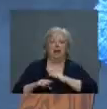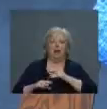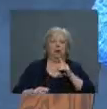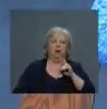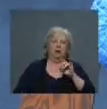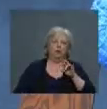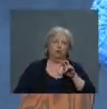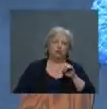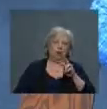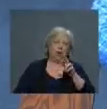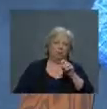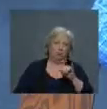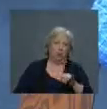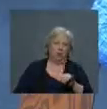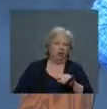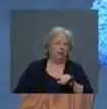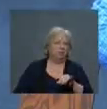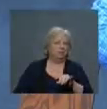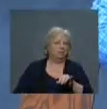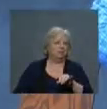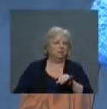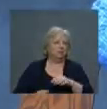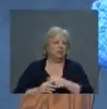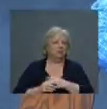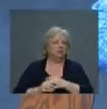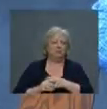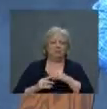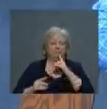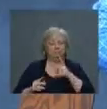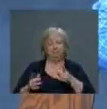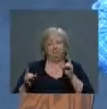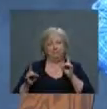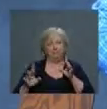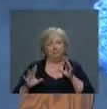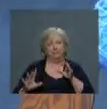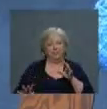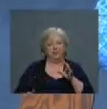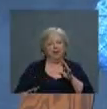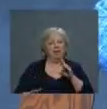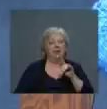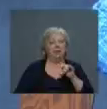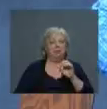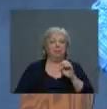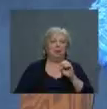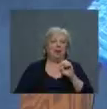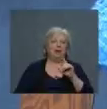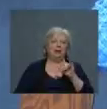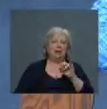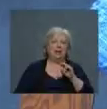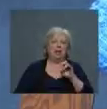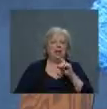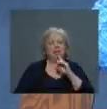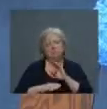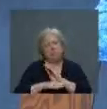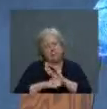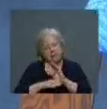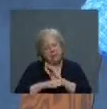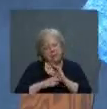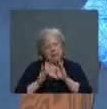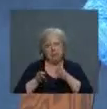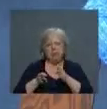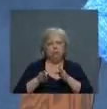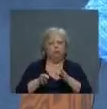on their back gate so they can get in and out. It's just, baseline's a very busy street, and it's